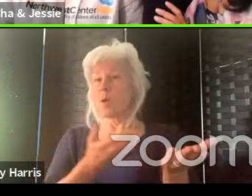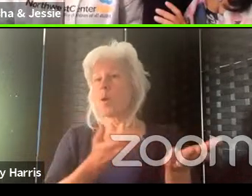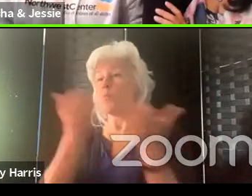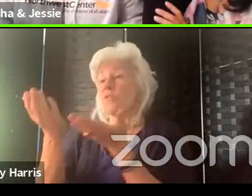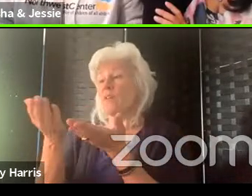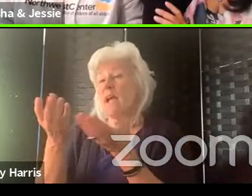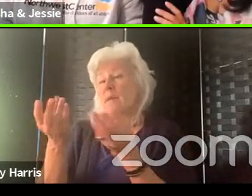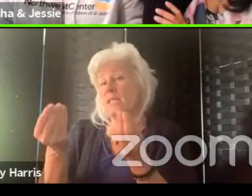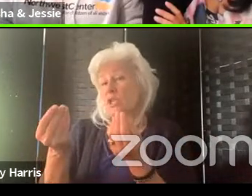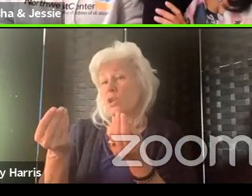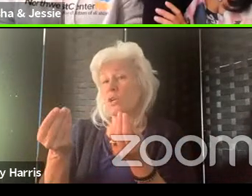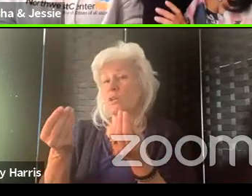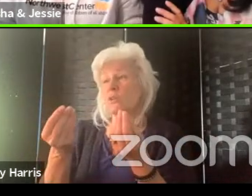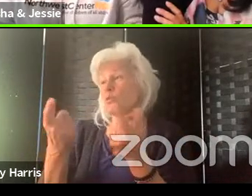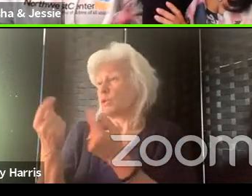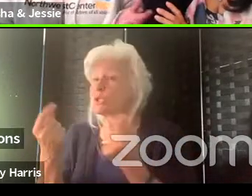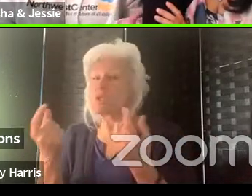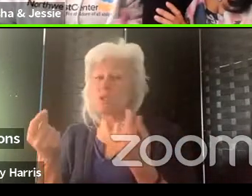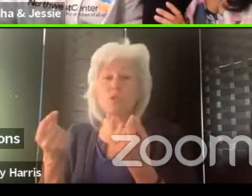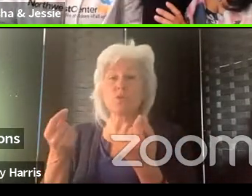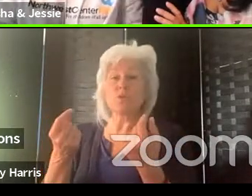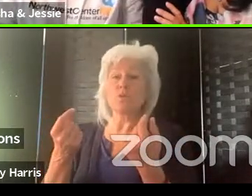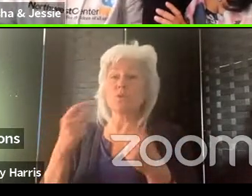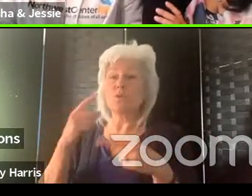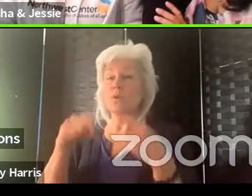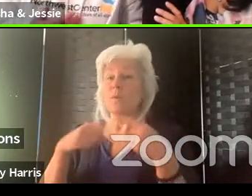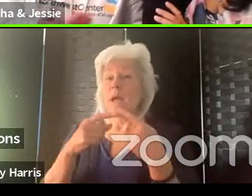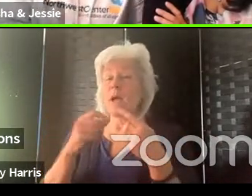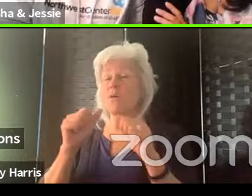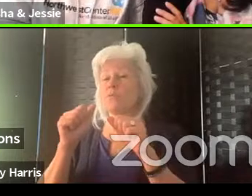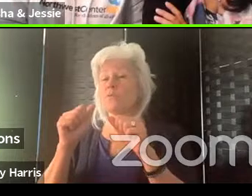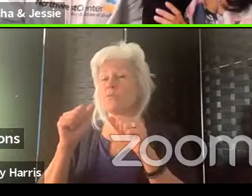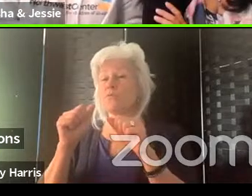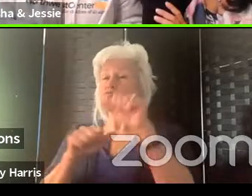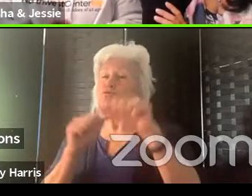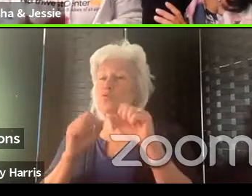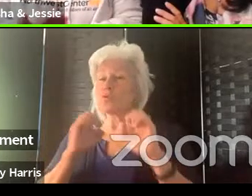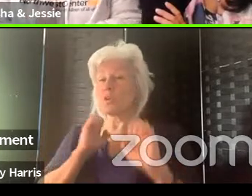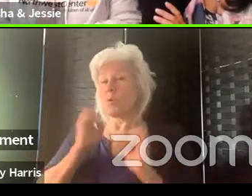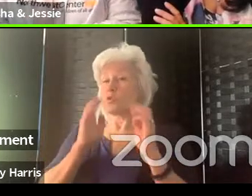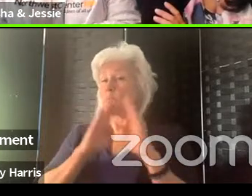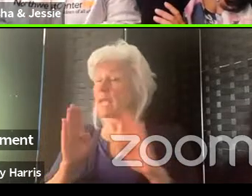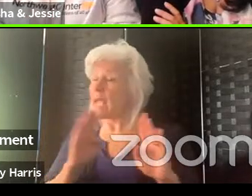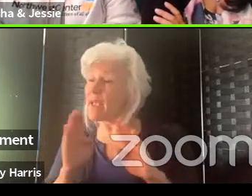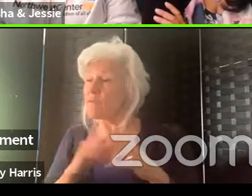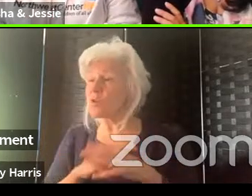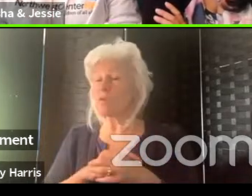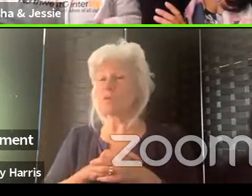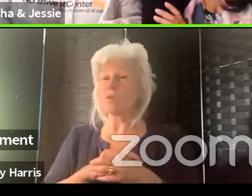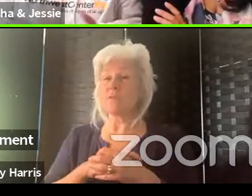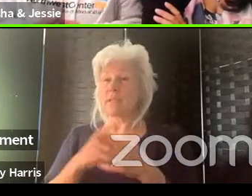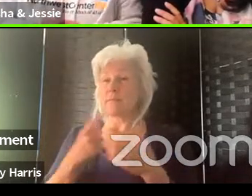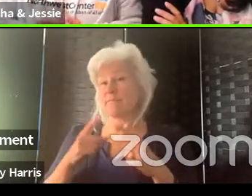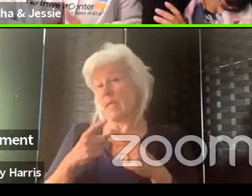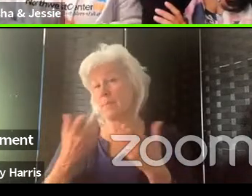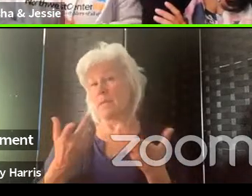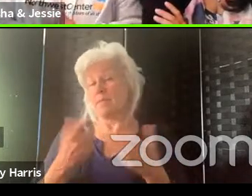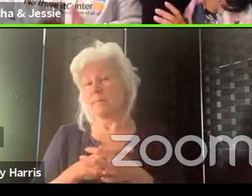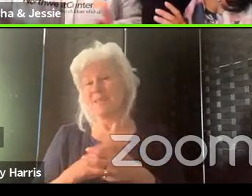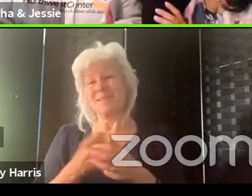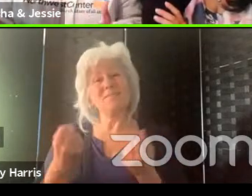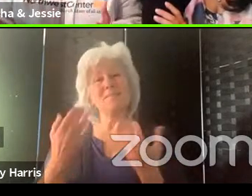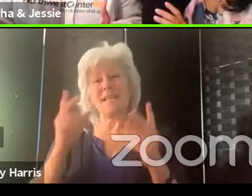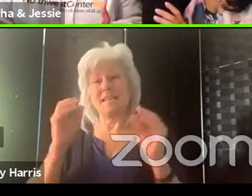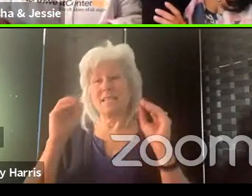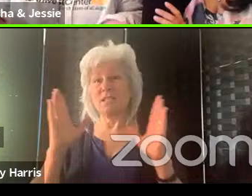suggestions on what to do about a lot of the social emotional behavior, you know, that is happening, that a lot of teachers